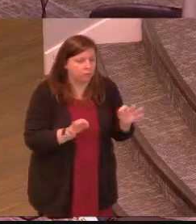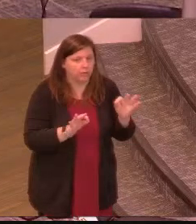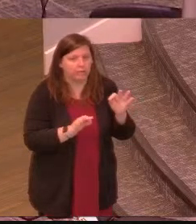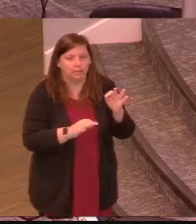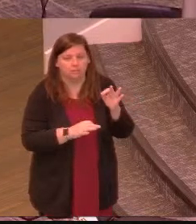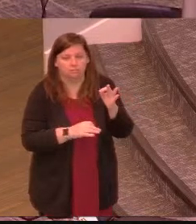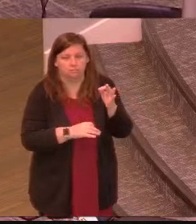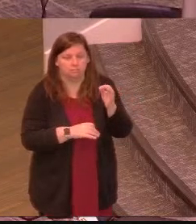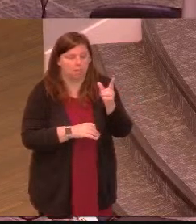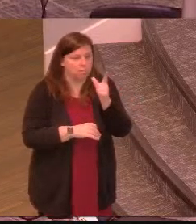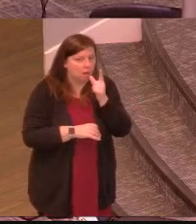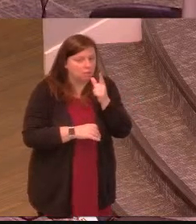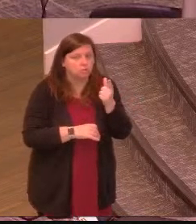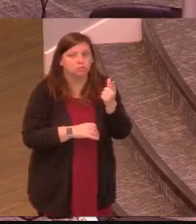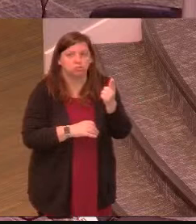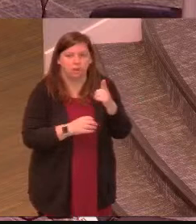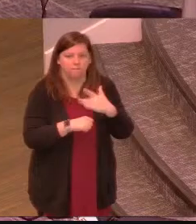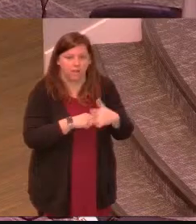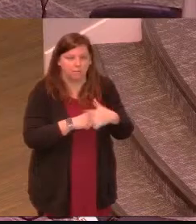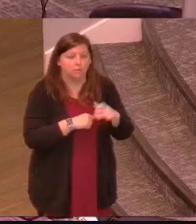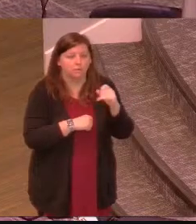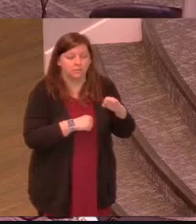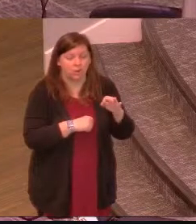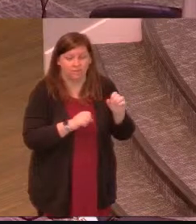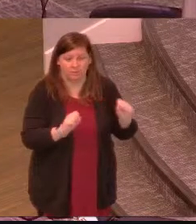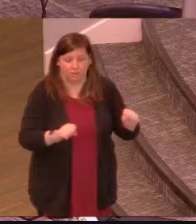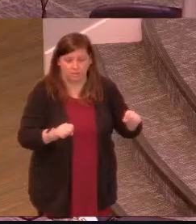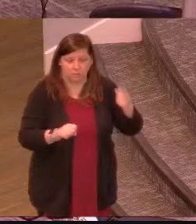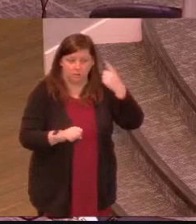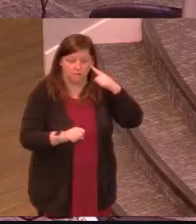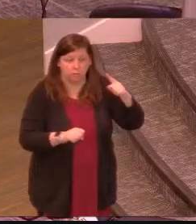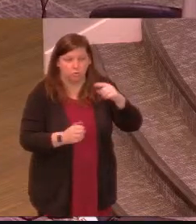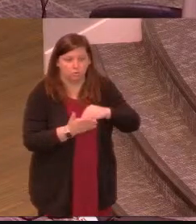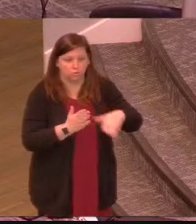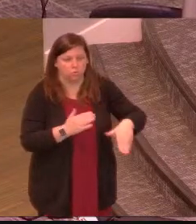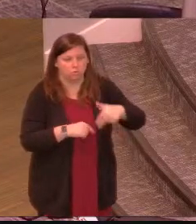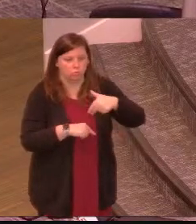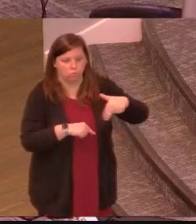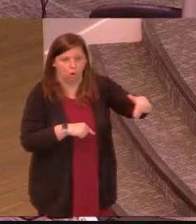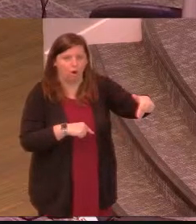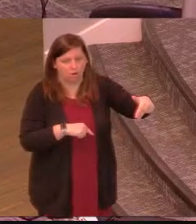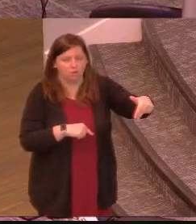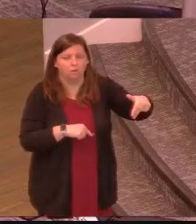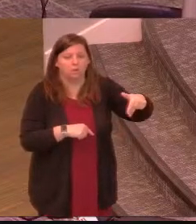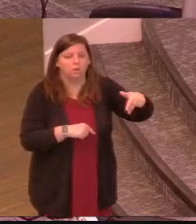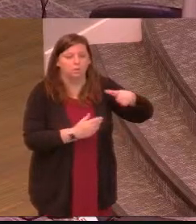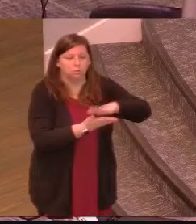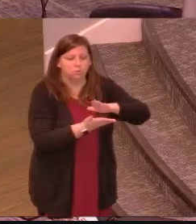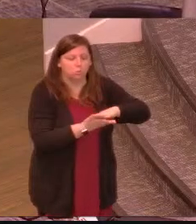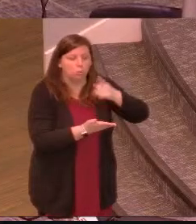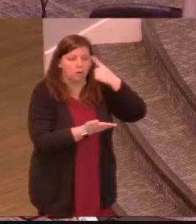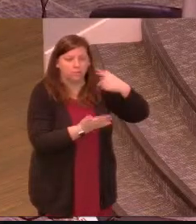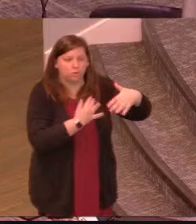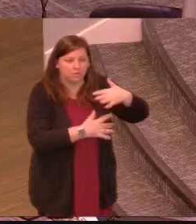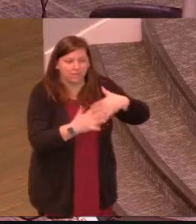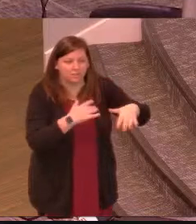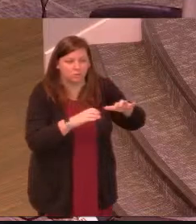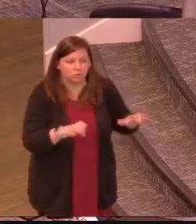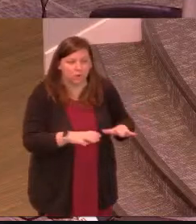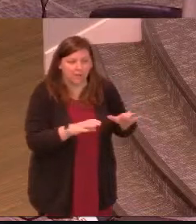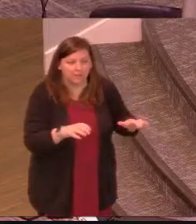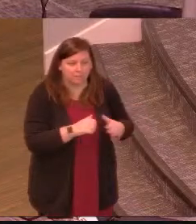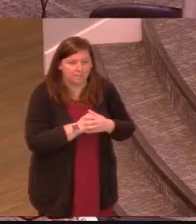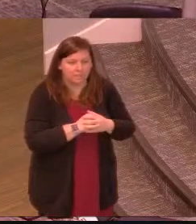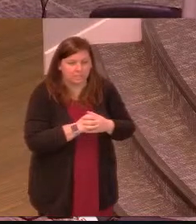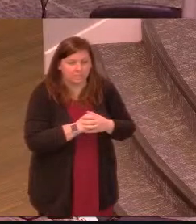students to still be able to walk to school, even if they don't have school, but have some type of pro-social activity that's not going to be at